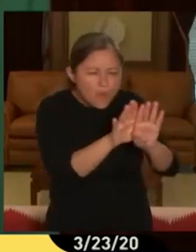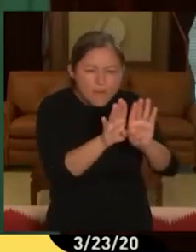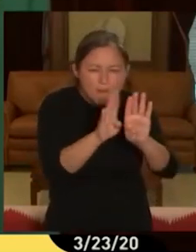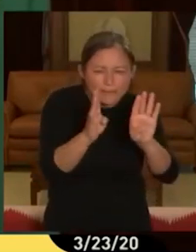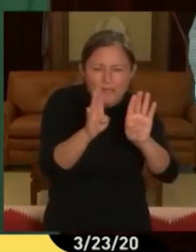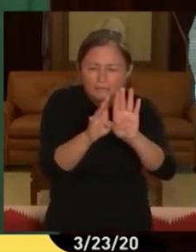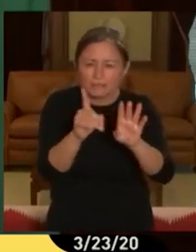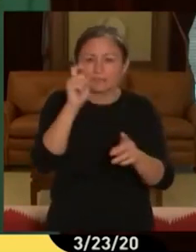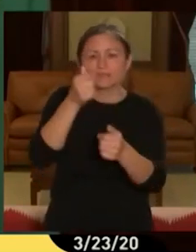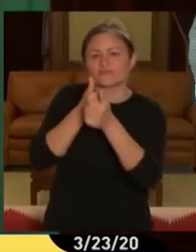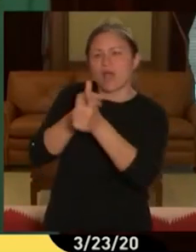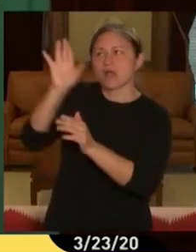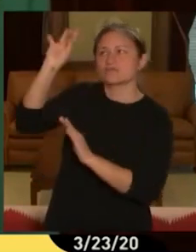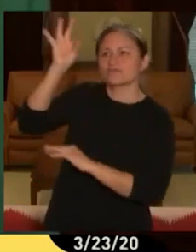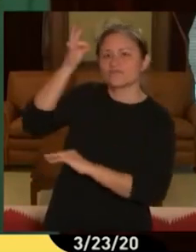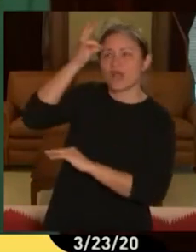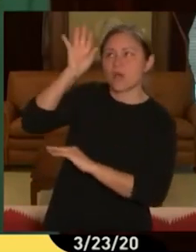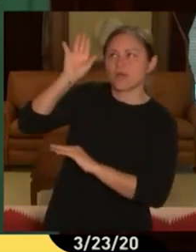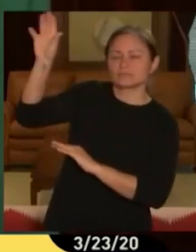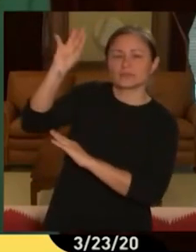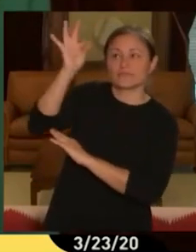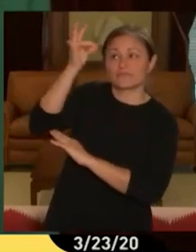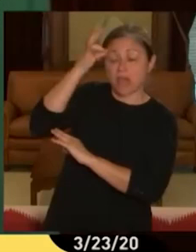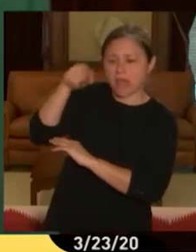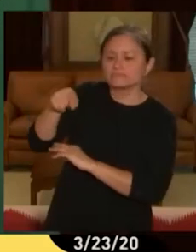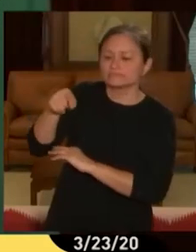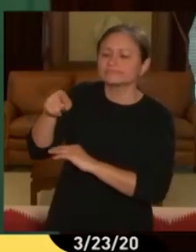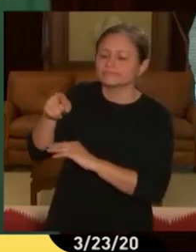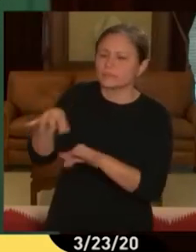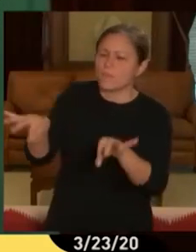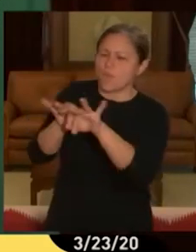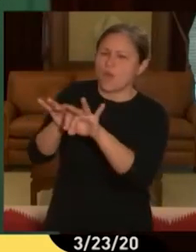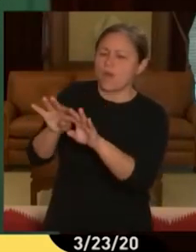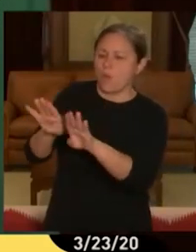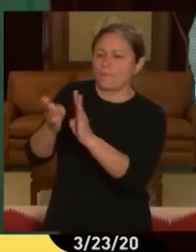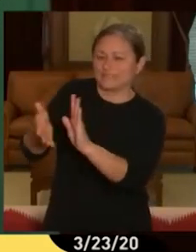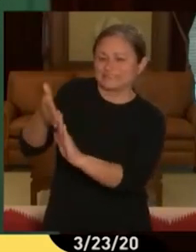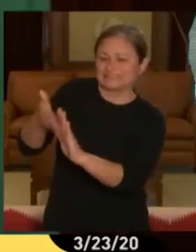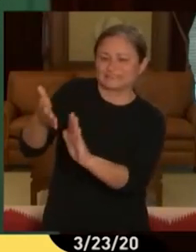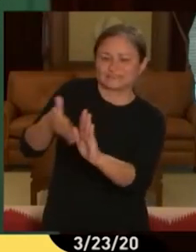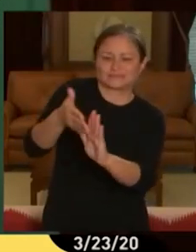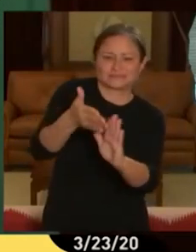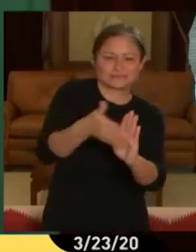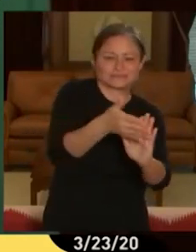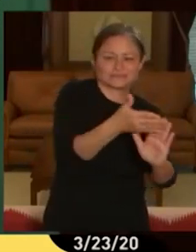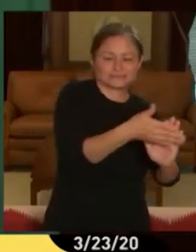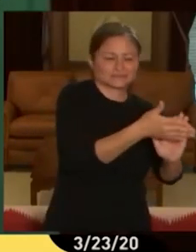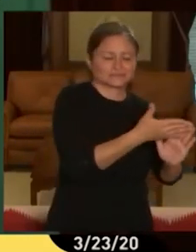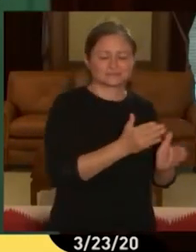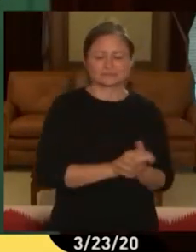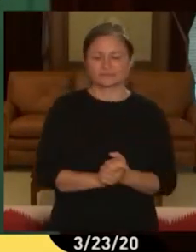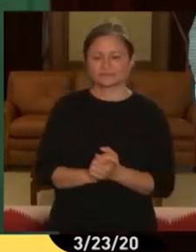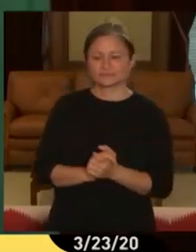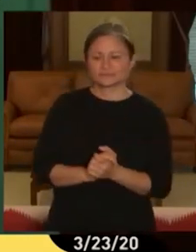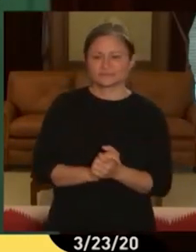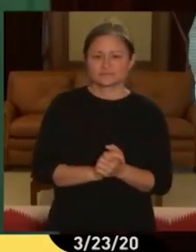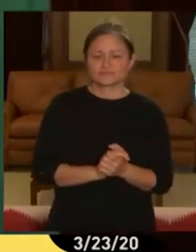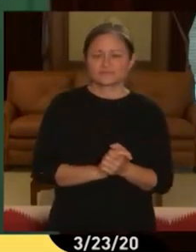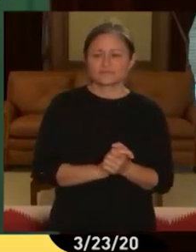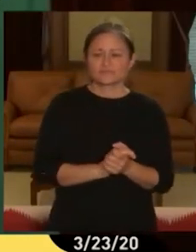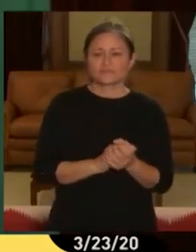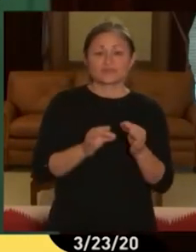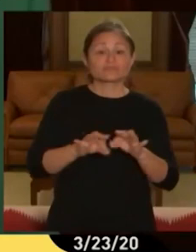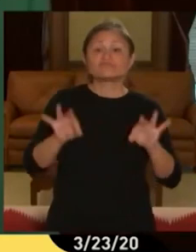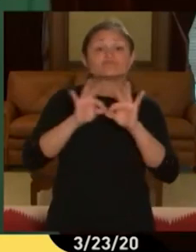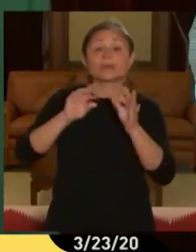federal guidelines. Essential businesses and personnel not limited by this order include those